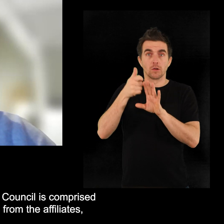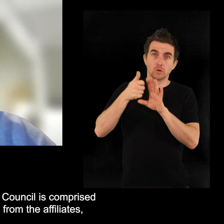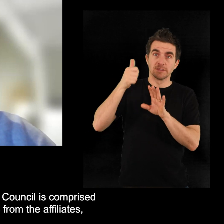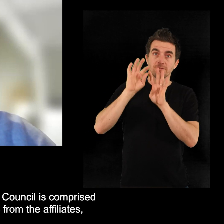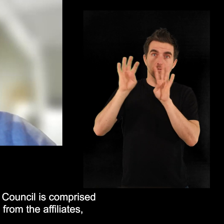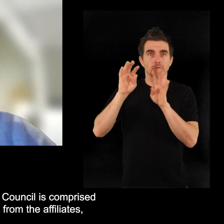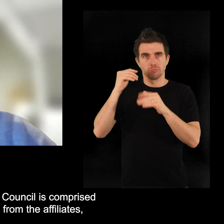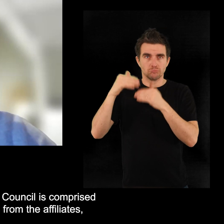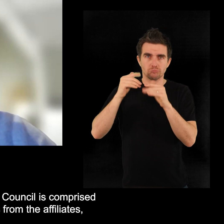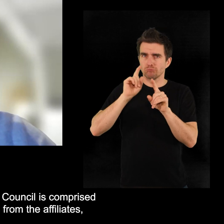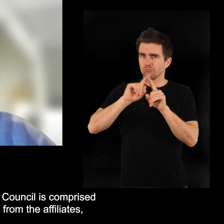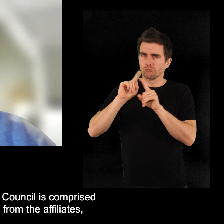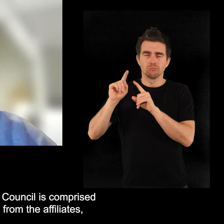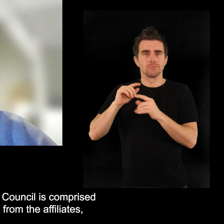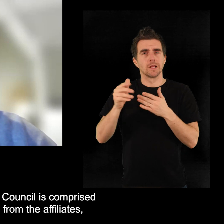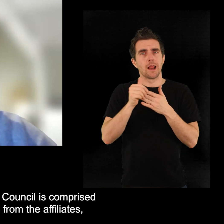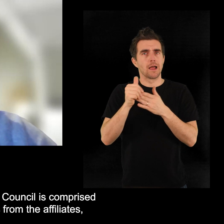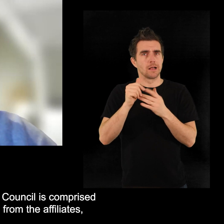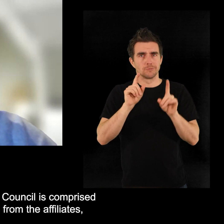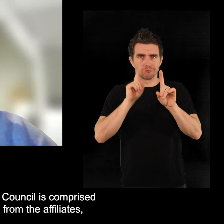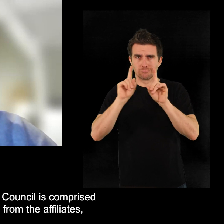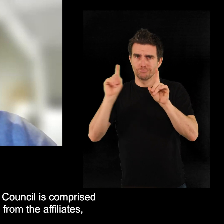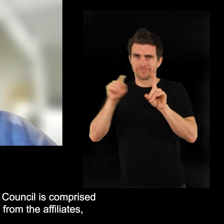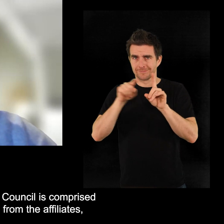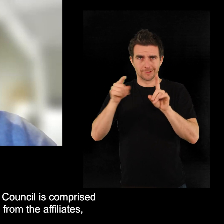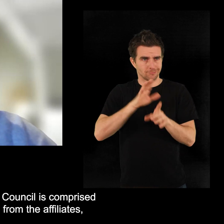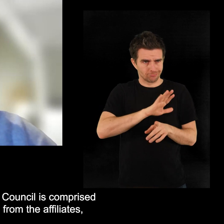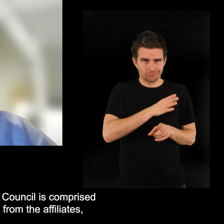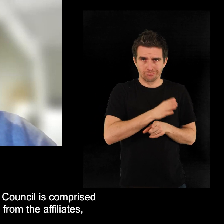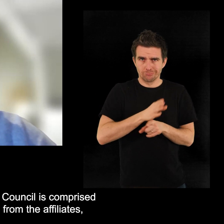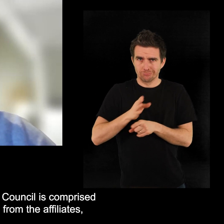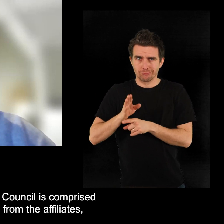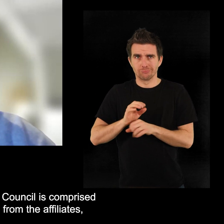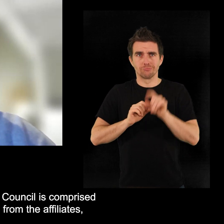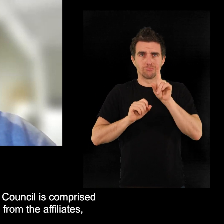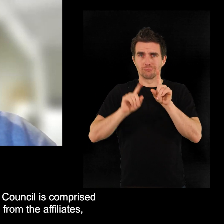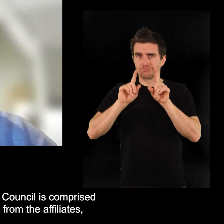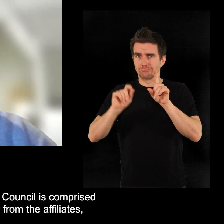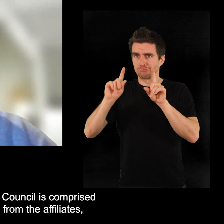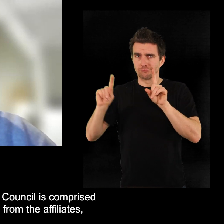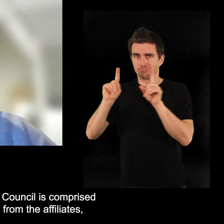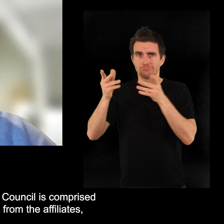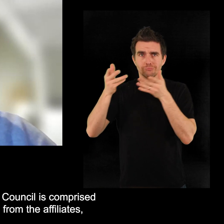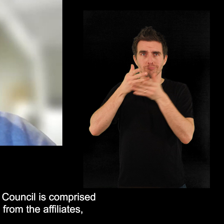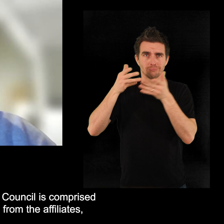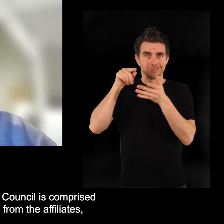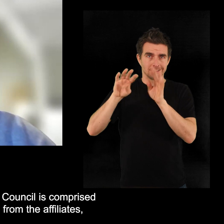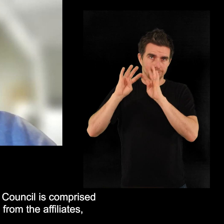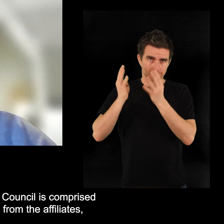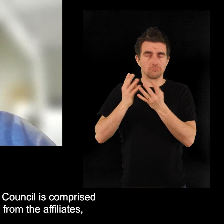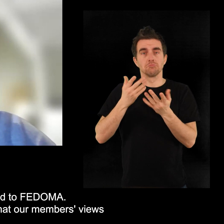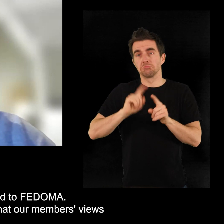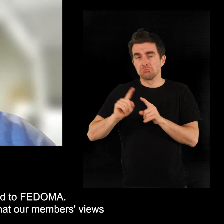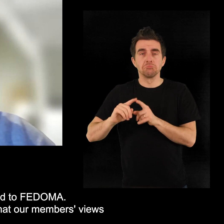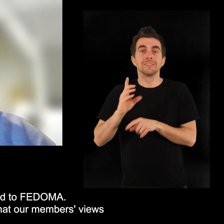National Executive Council is comprised of representatives of leaders from the